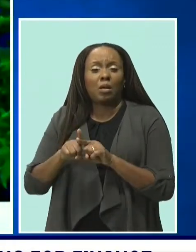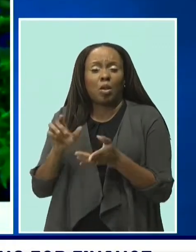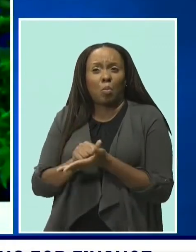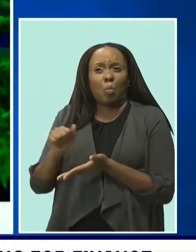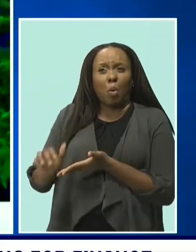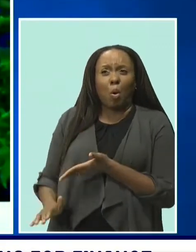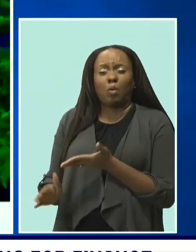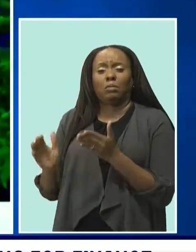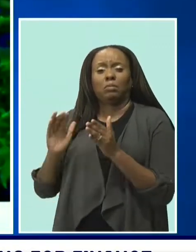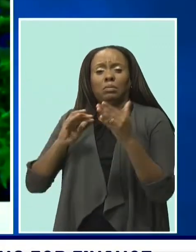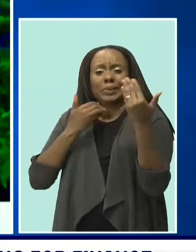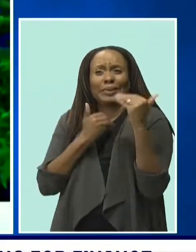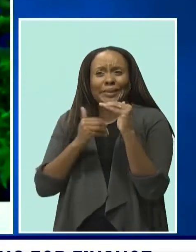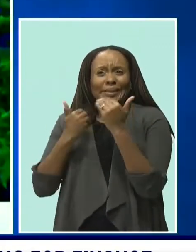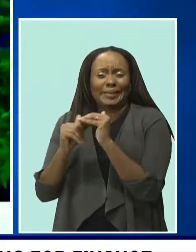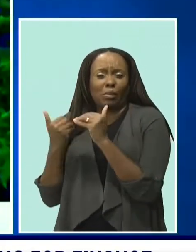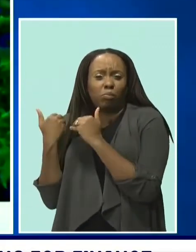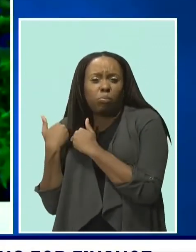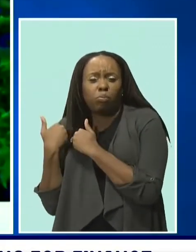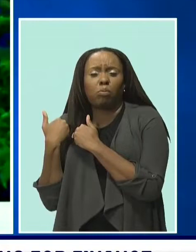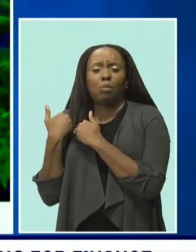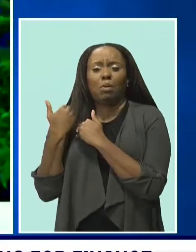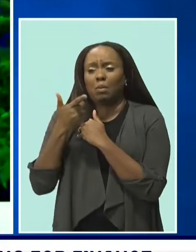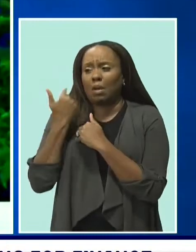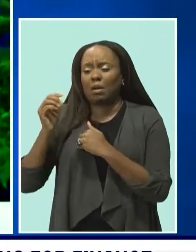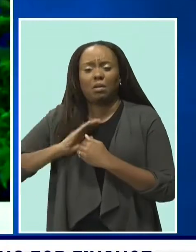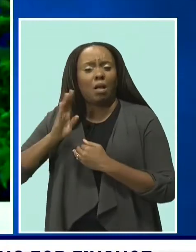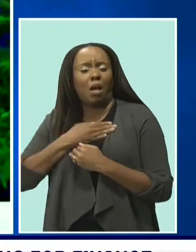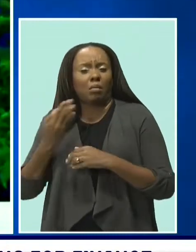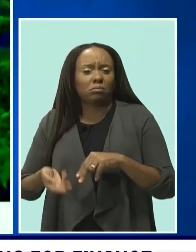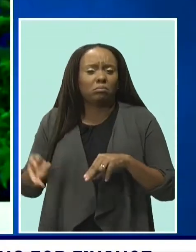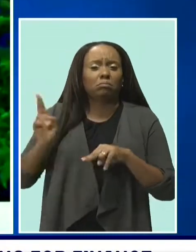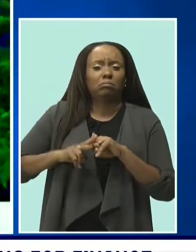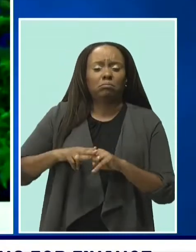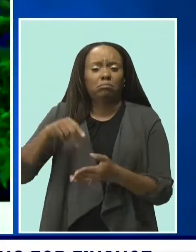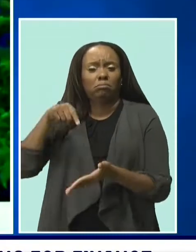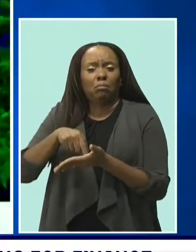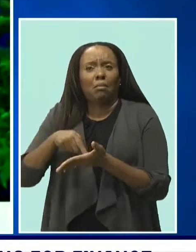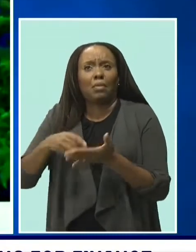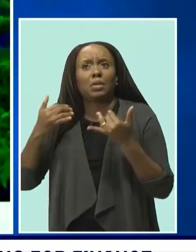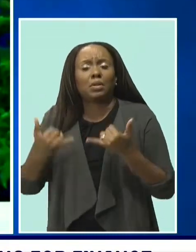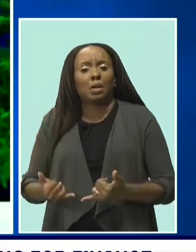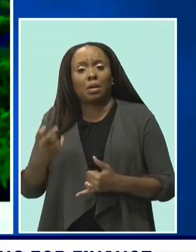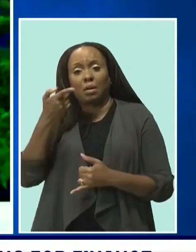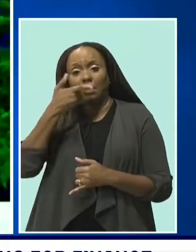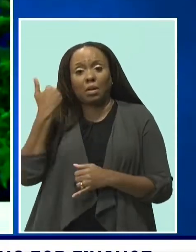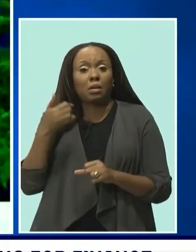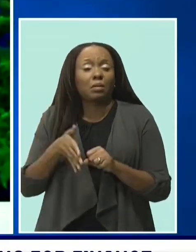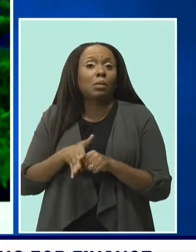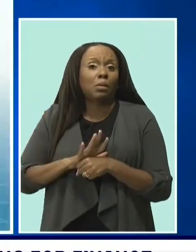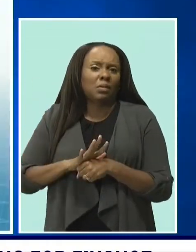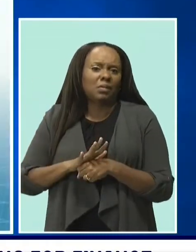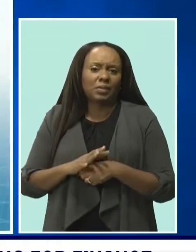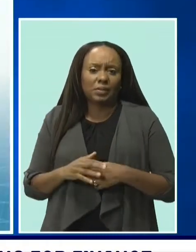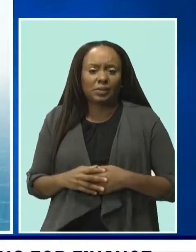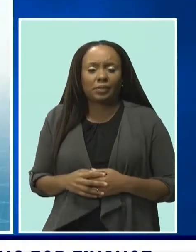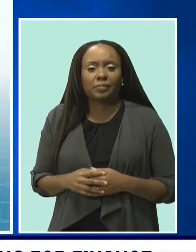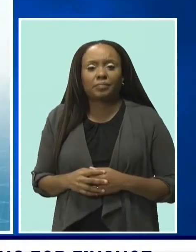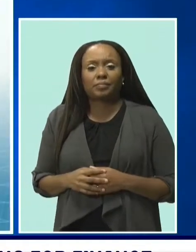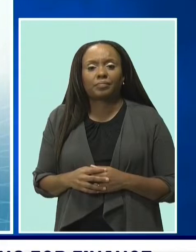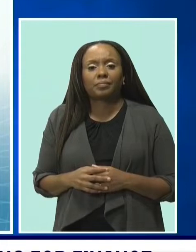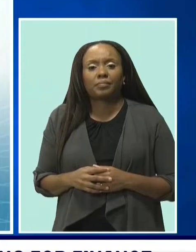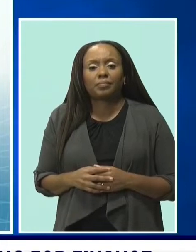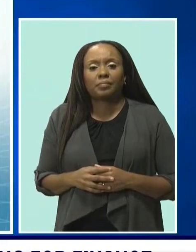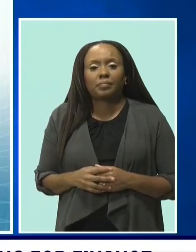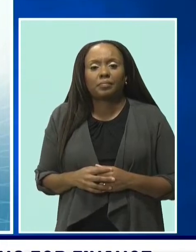constraint that will be placed on us because of the increased debt that we have as a result of the COVID pandemic. The